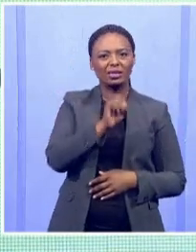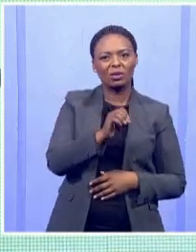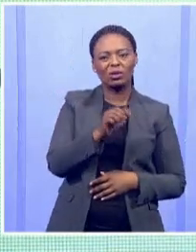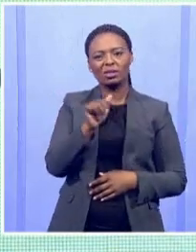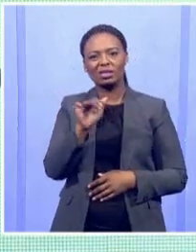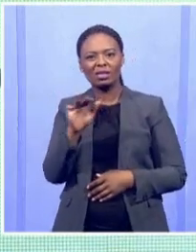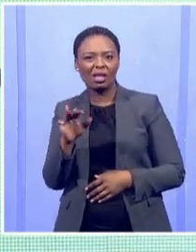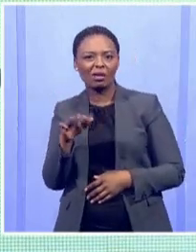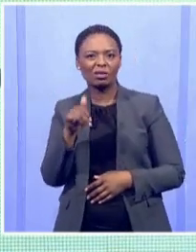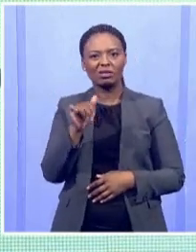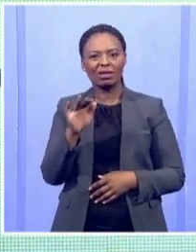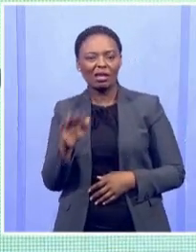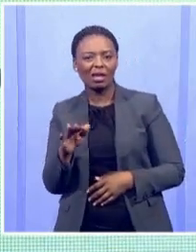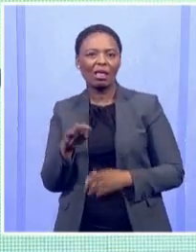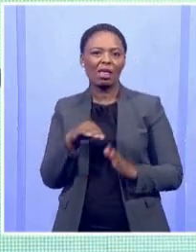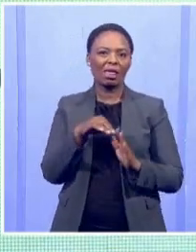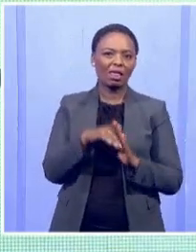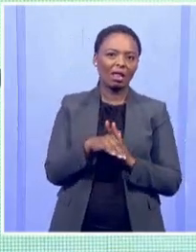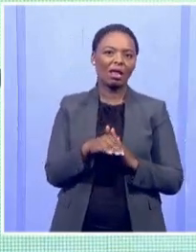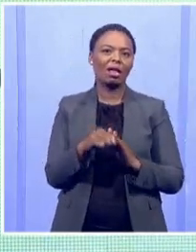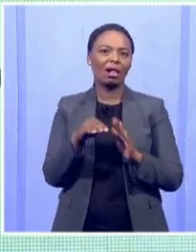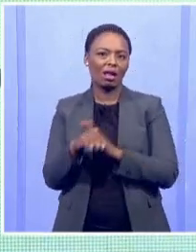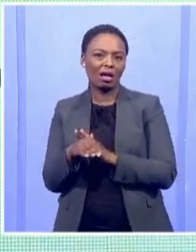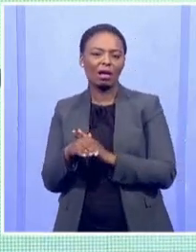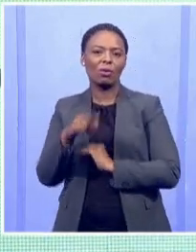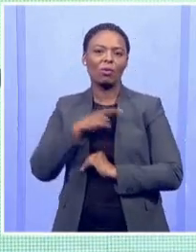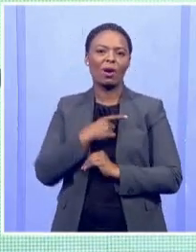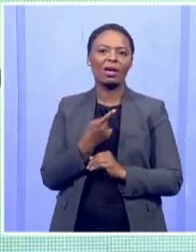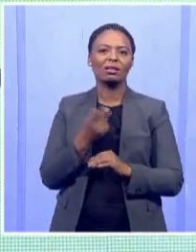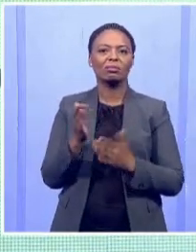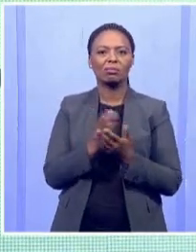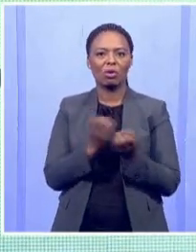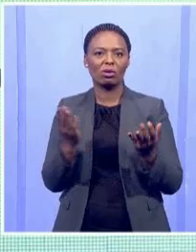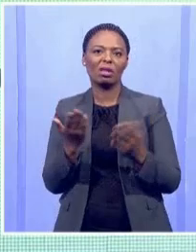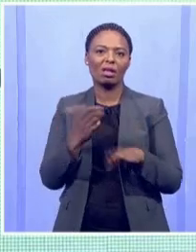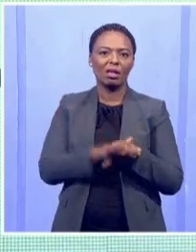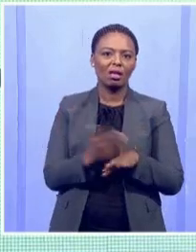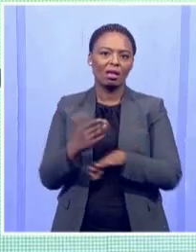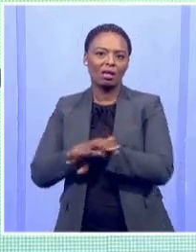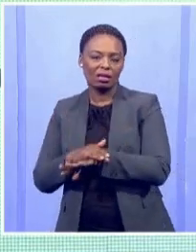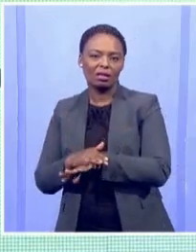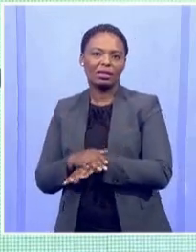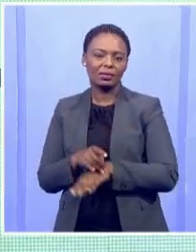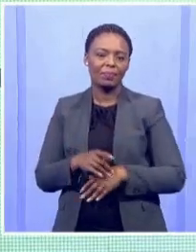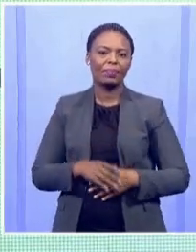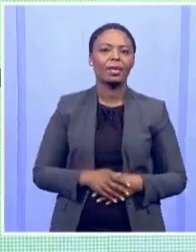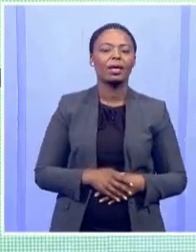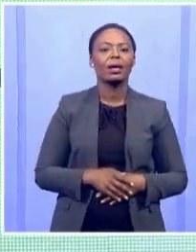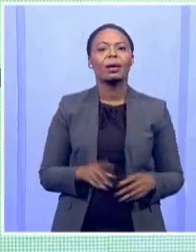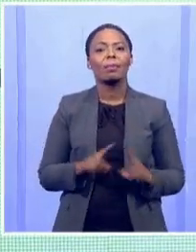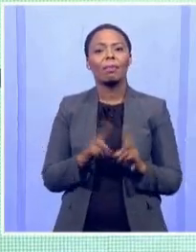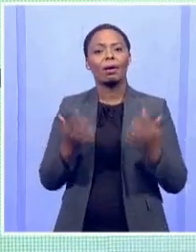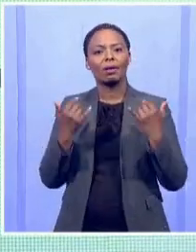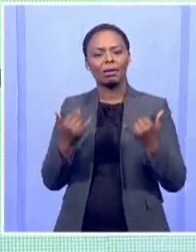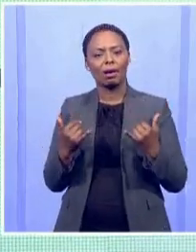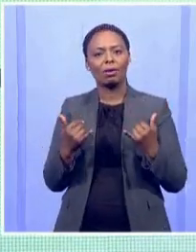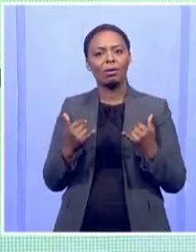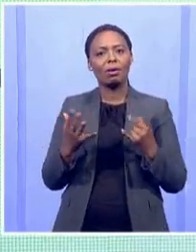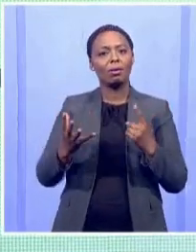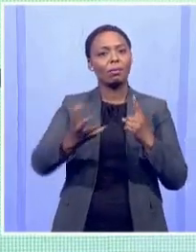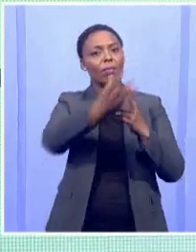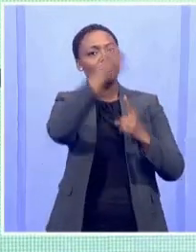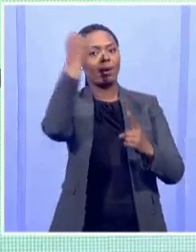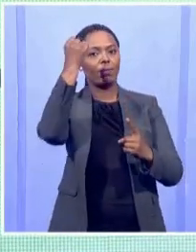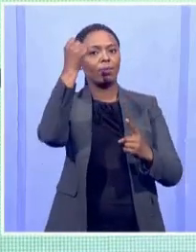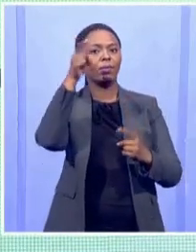up. But we're hoping also that beyond, first of all, we must reach our